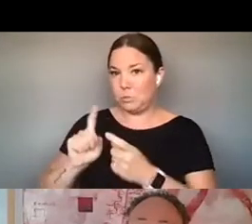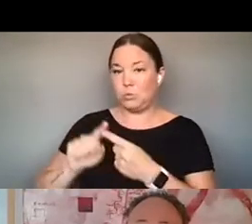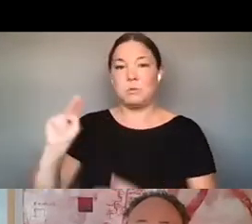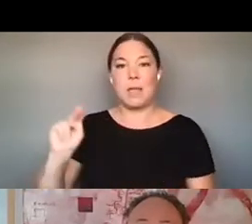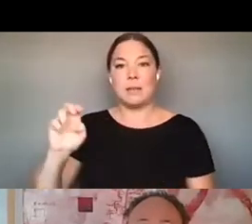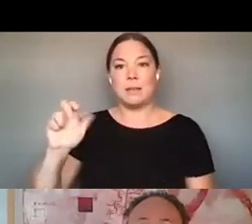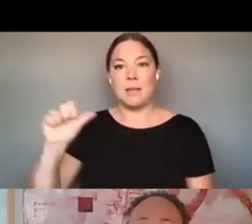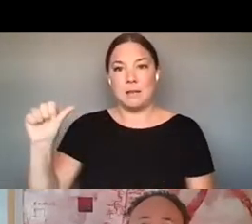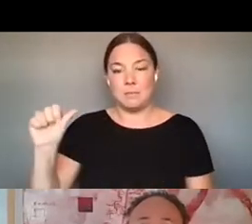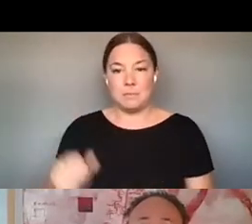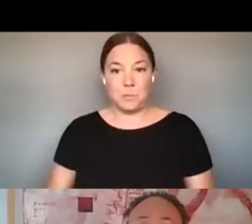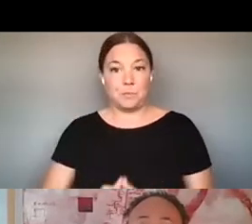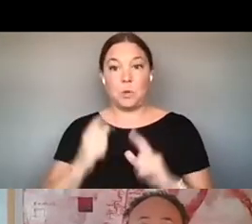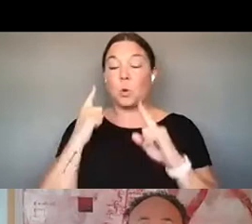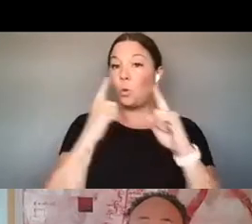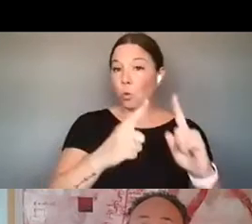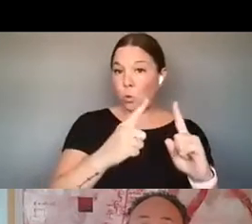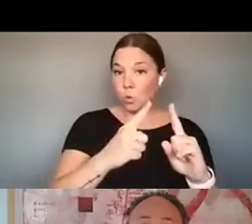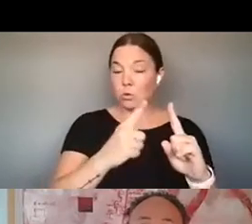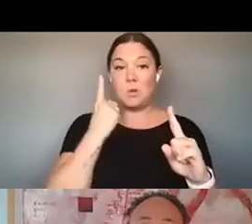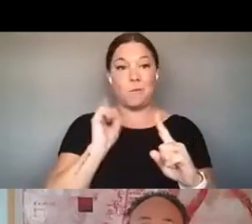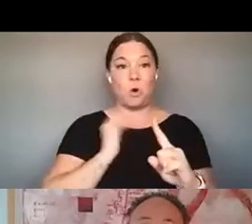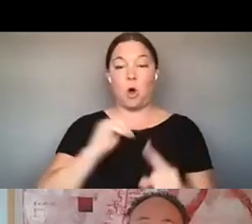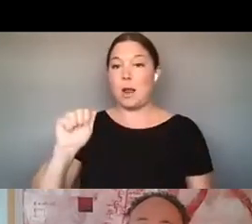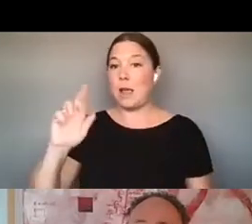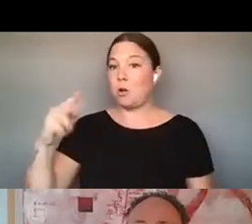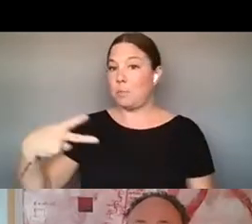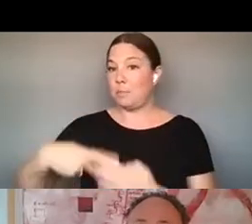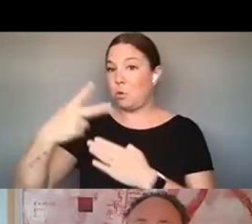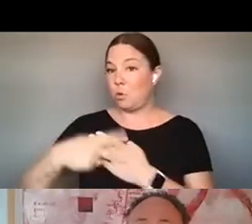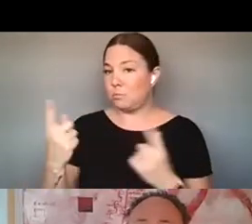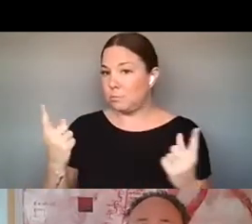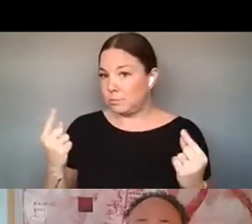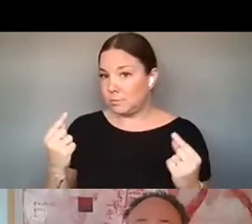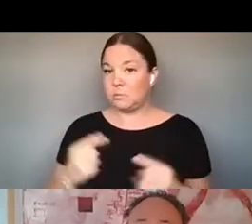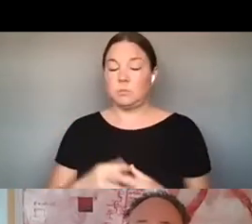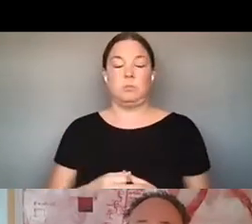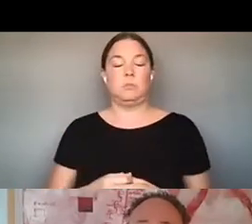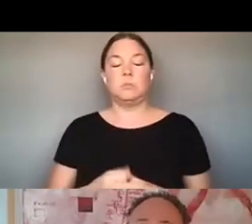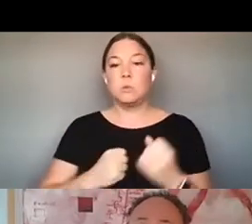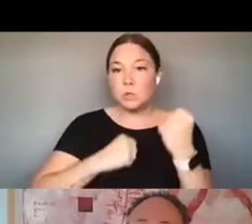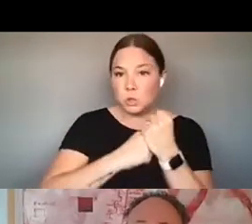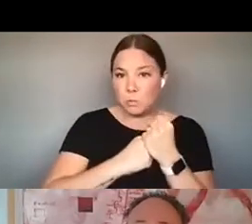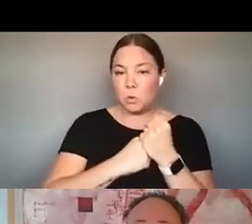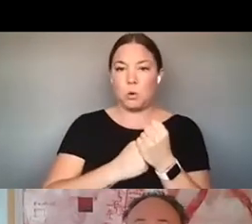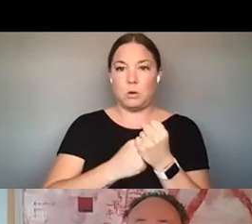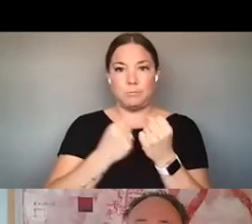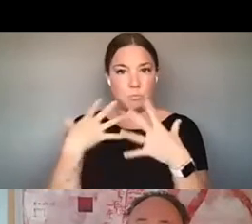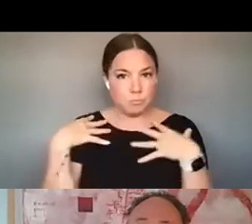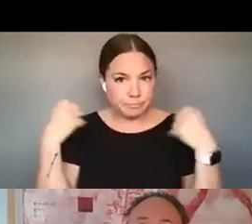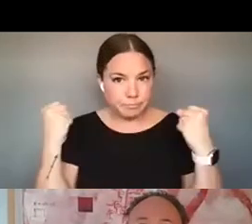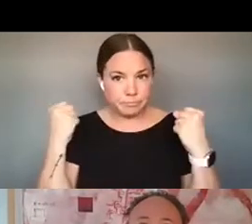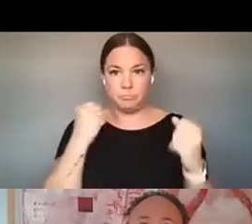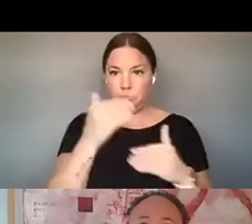The goal for the NEA's American Rescue Plan program is to support relief and recovery for arts